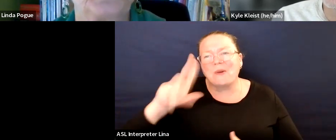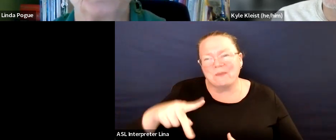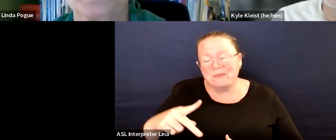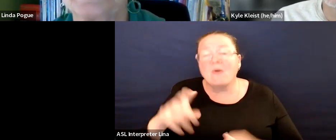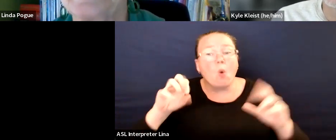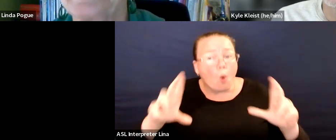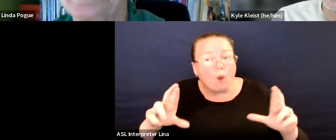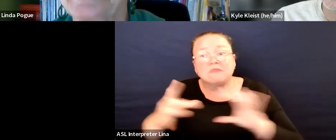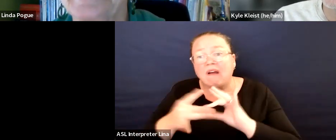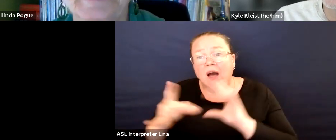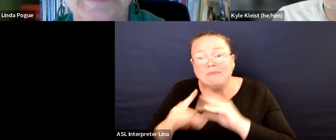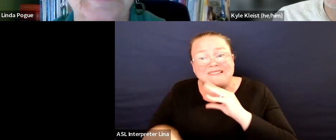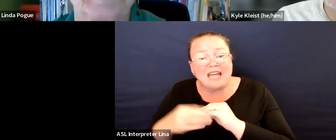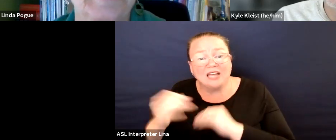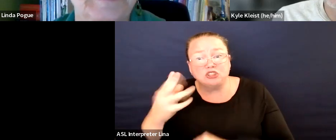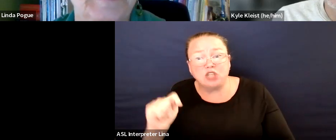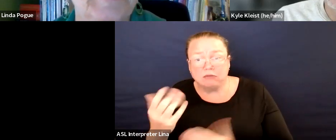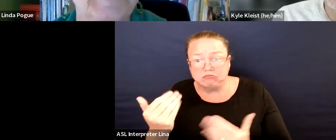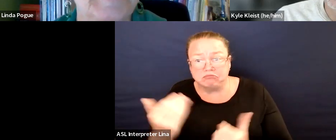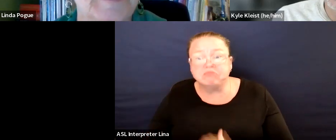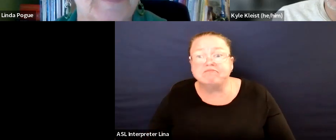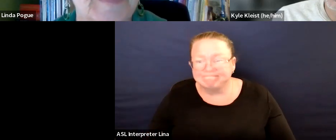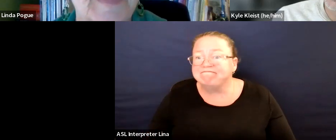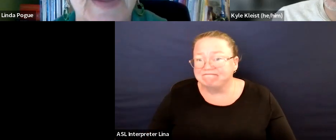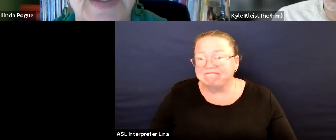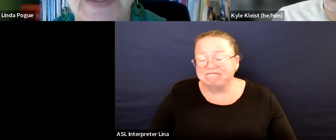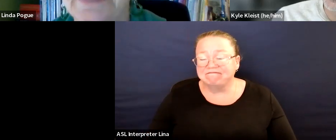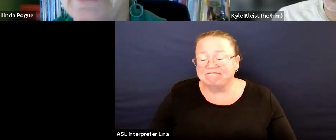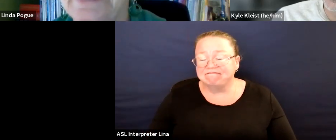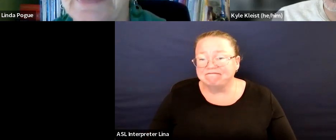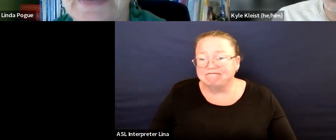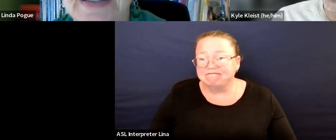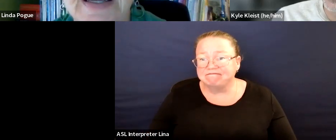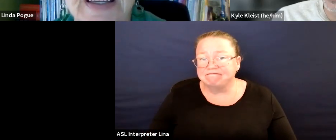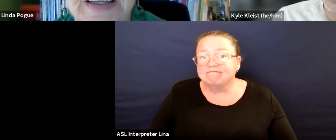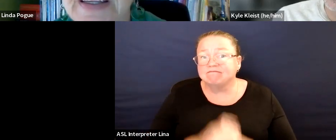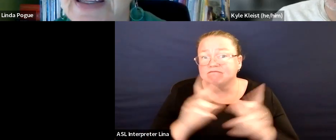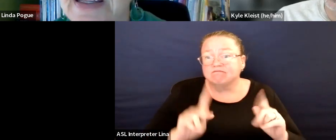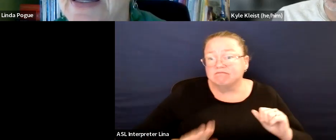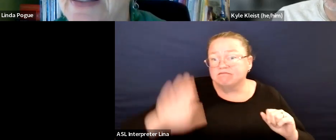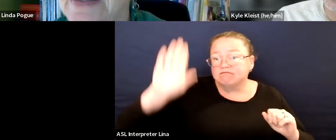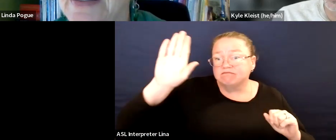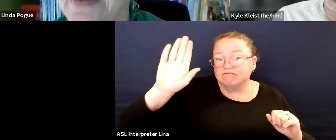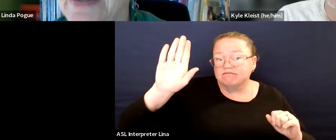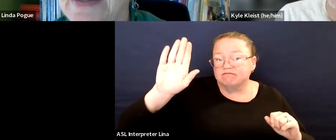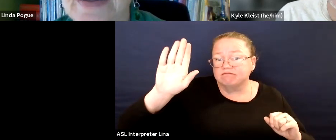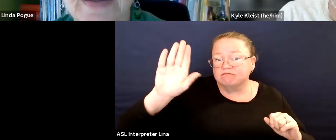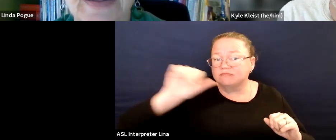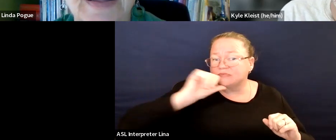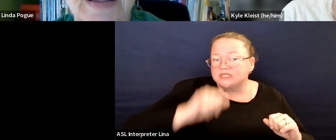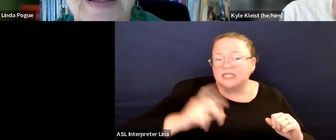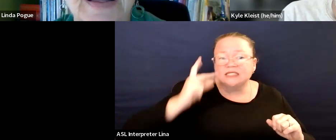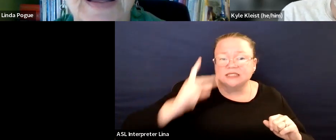or put comments in the chat. Mm-hmm. We had a person to raise their hand, but I did not see